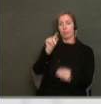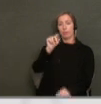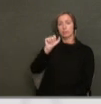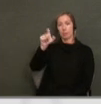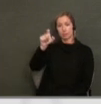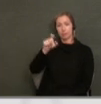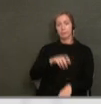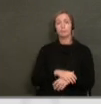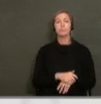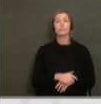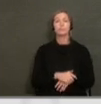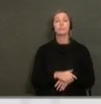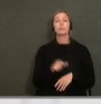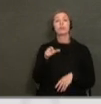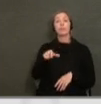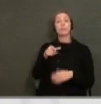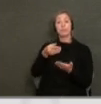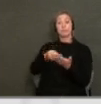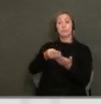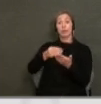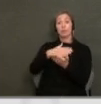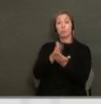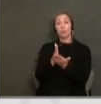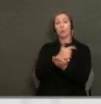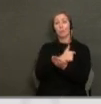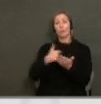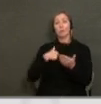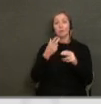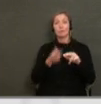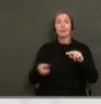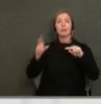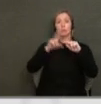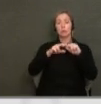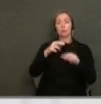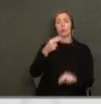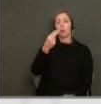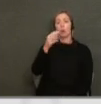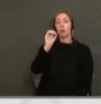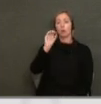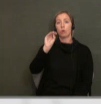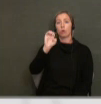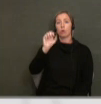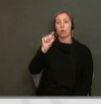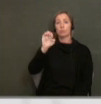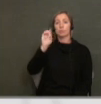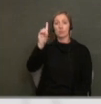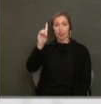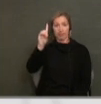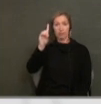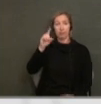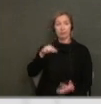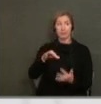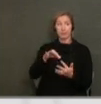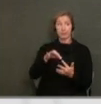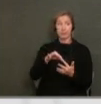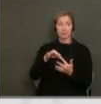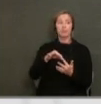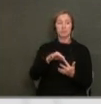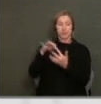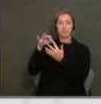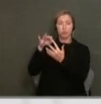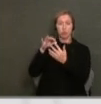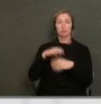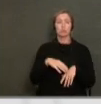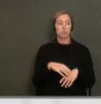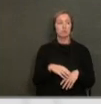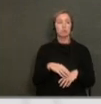doing in this budget is that we're increasing the homestead exemption. The current homestead exemption